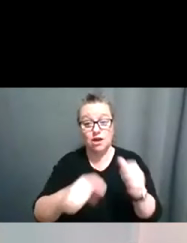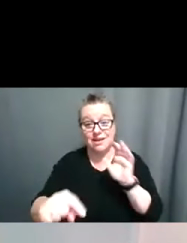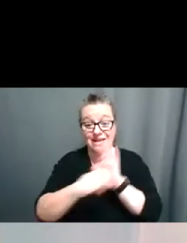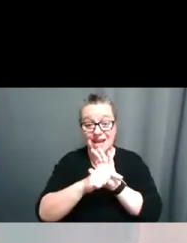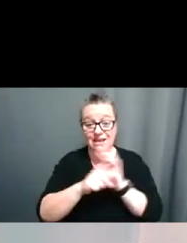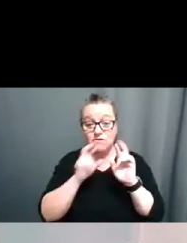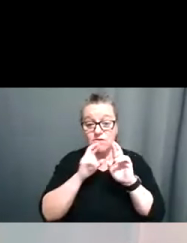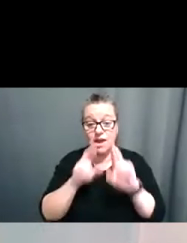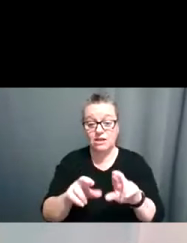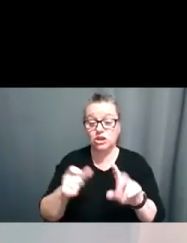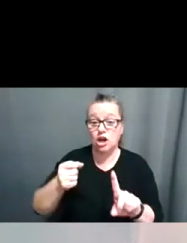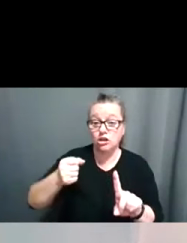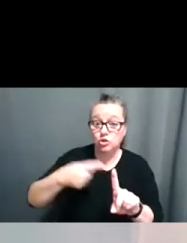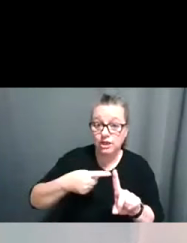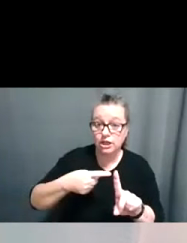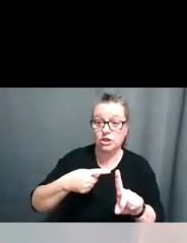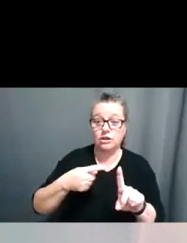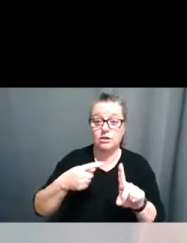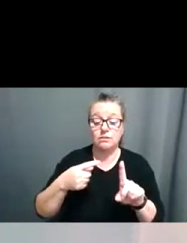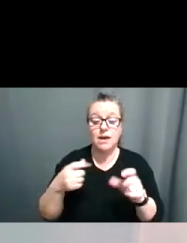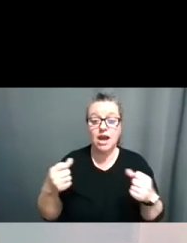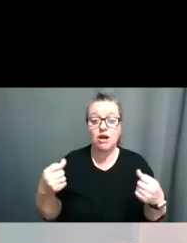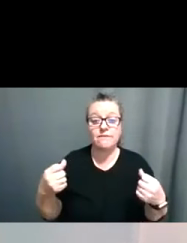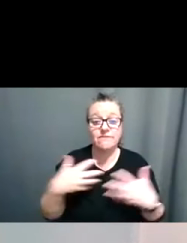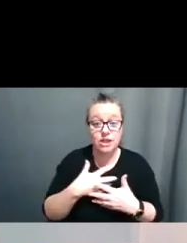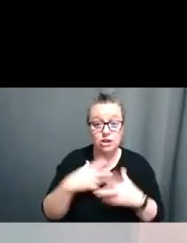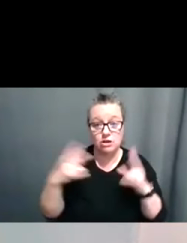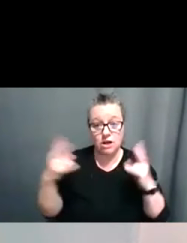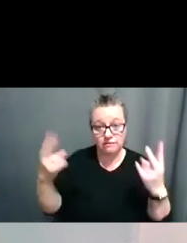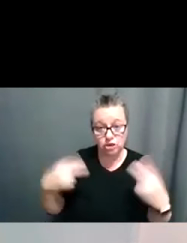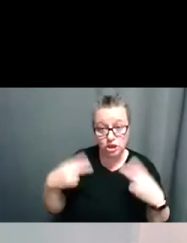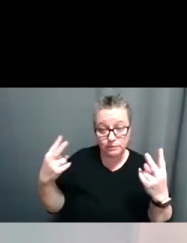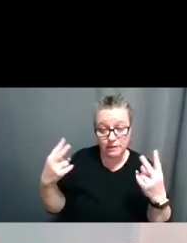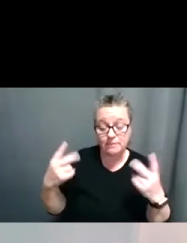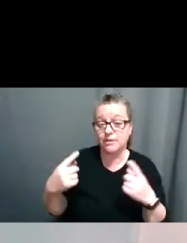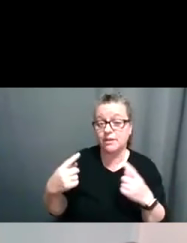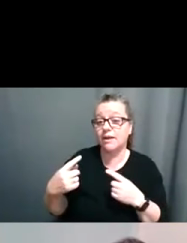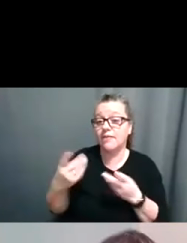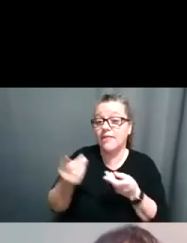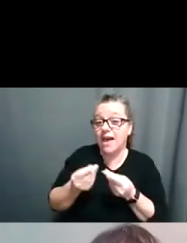feedback are triggered by our human fear of judgment. And what's the antidote to judgment, Amy?